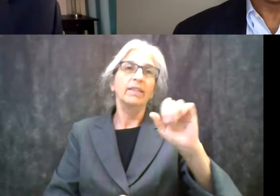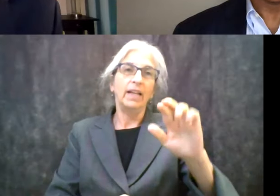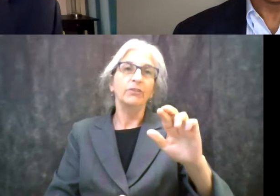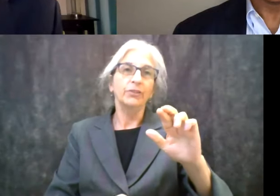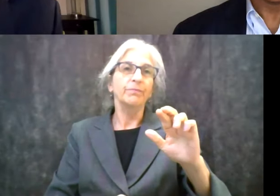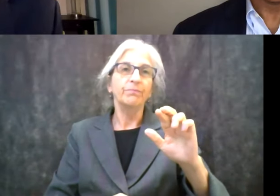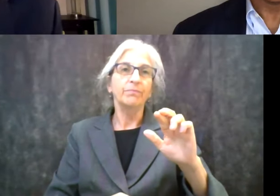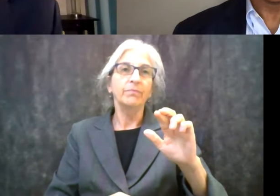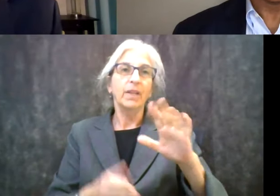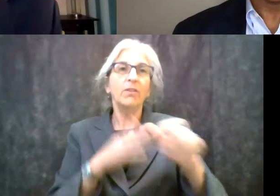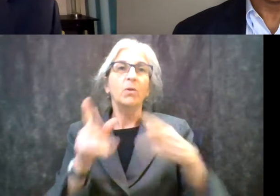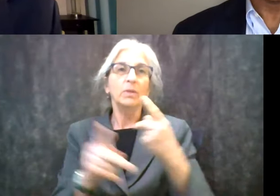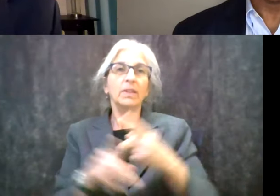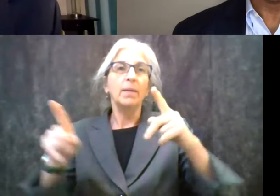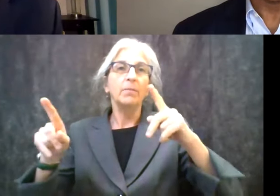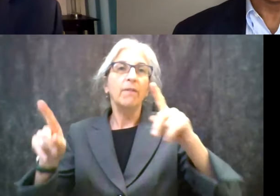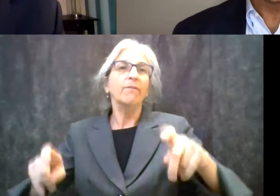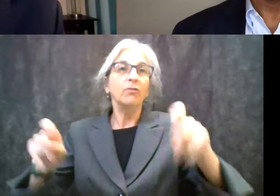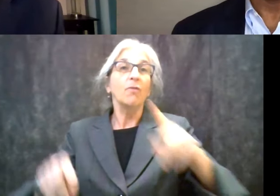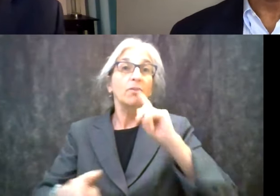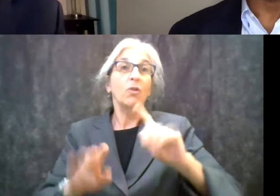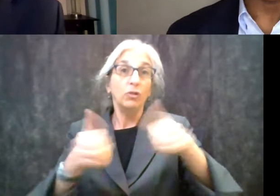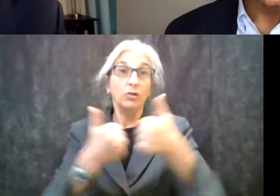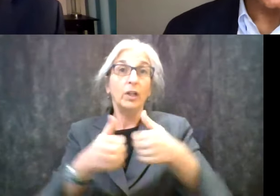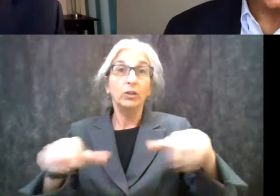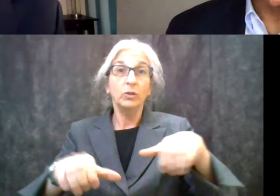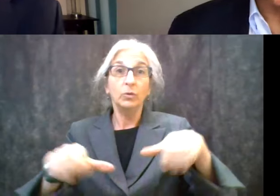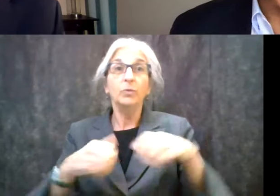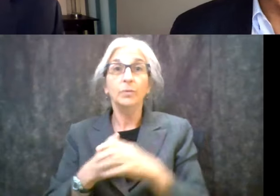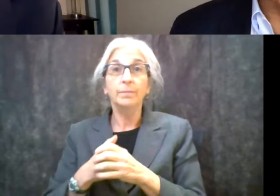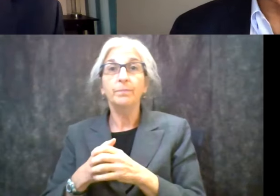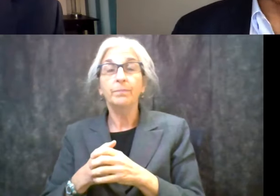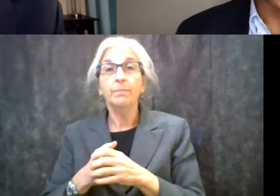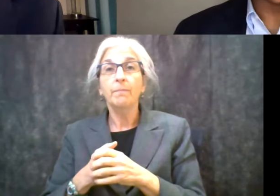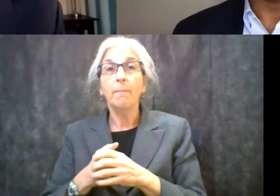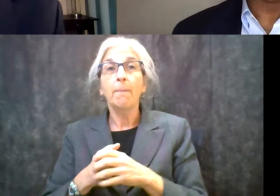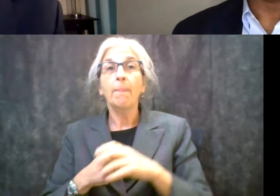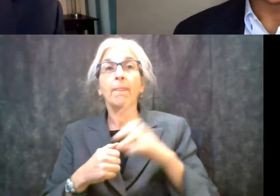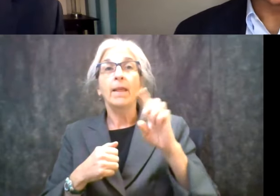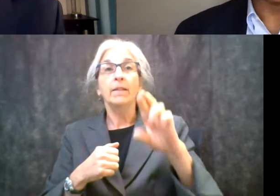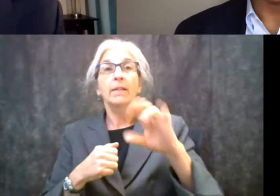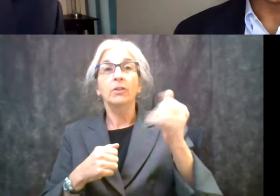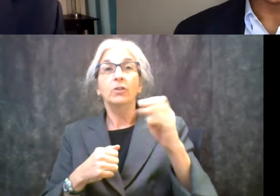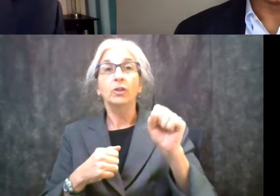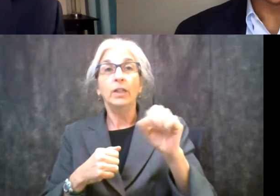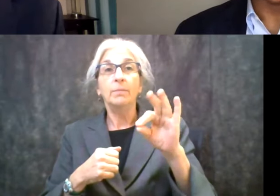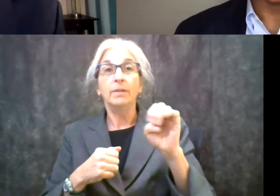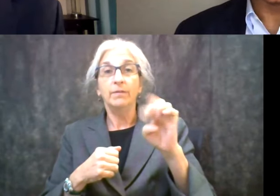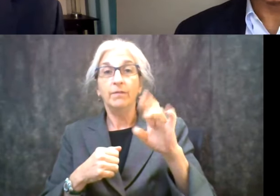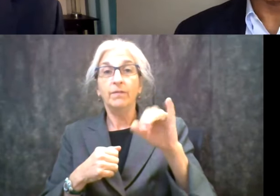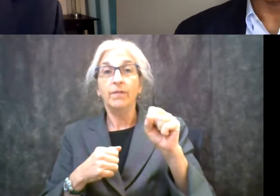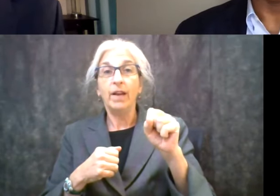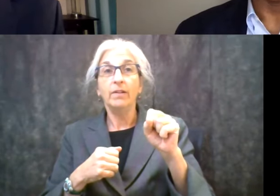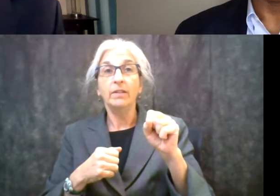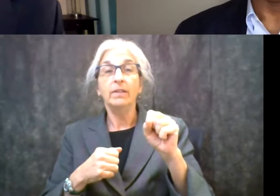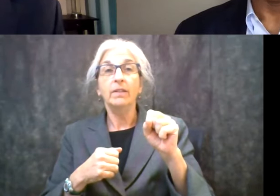kinds of trials are very challenging to do. Thank you. And Dr. James Harris, pastor of Second Baptist Church, are you